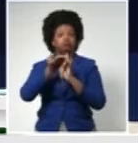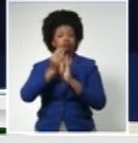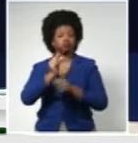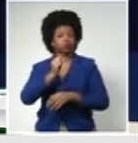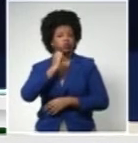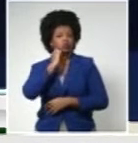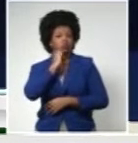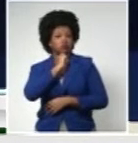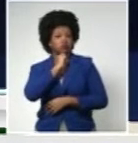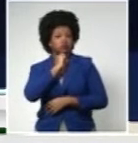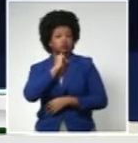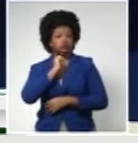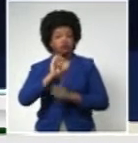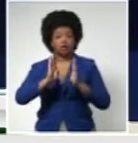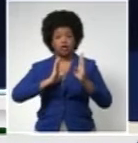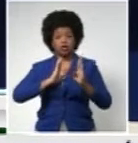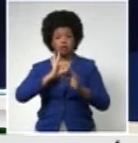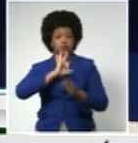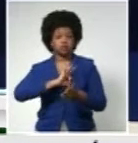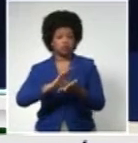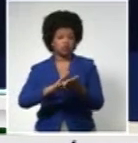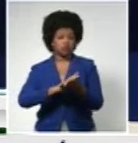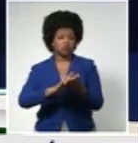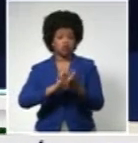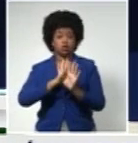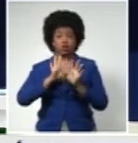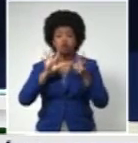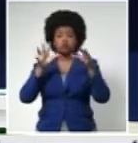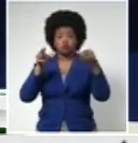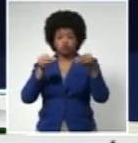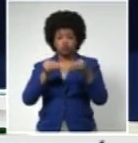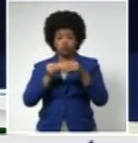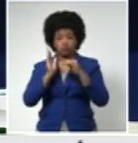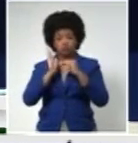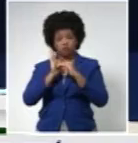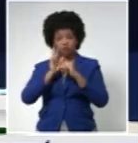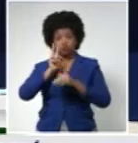positive showed no symptoms of the disease for